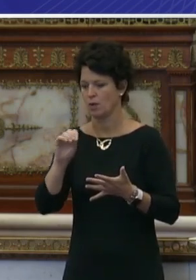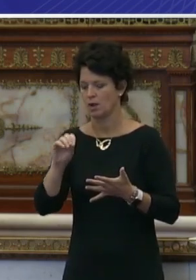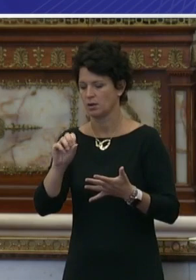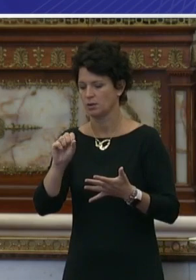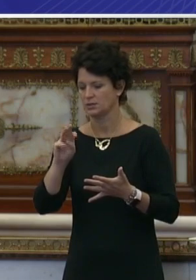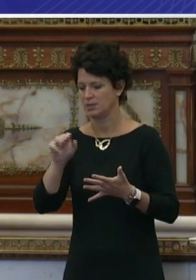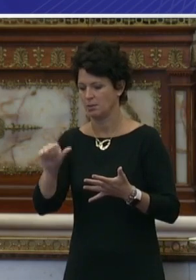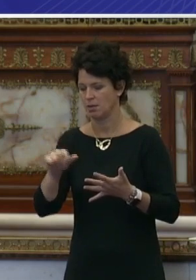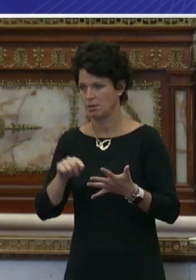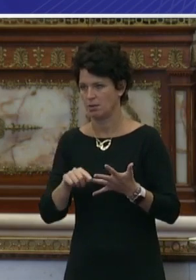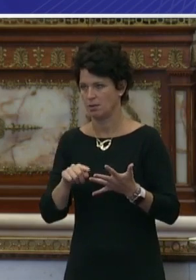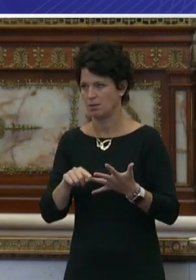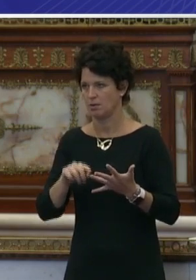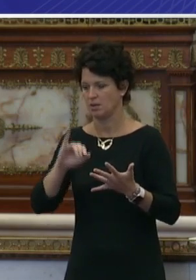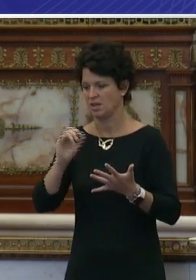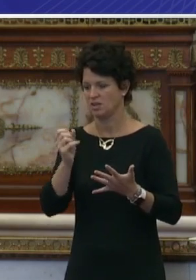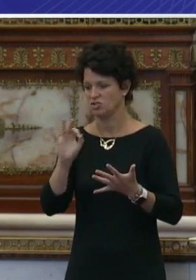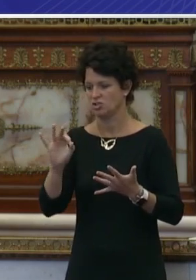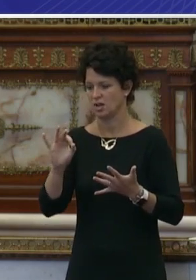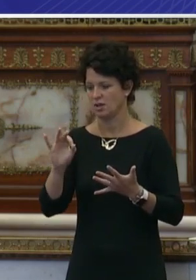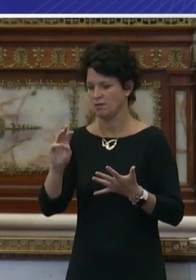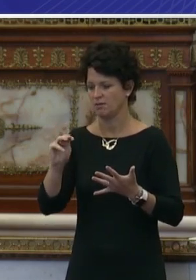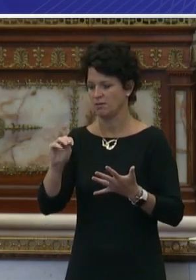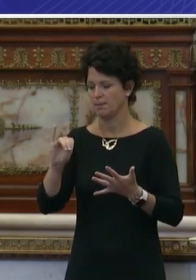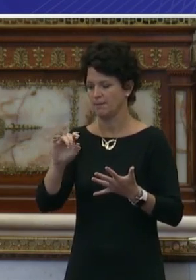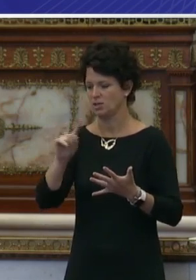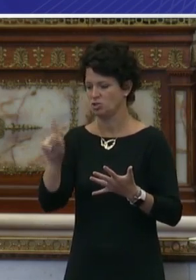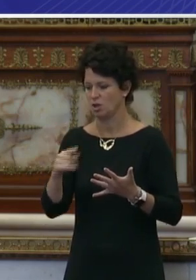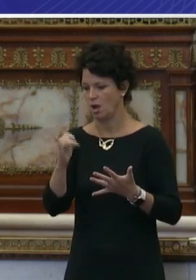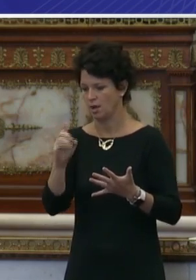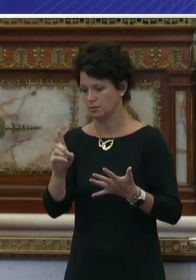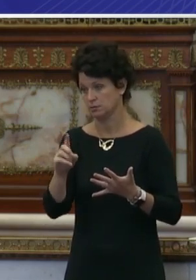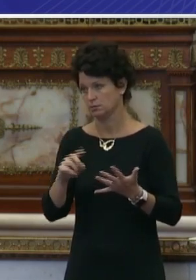Sema, Jeff Michaud,